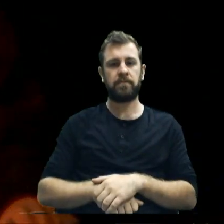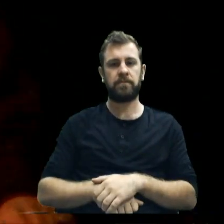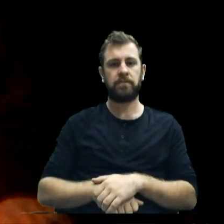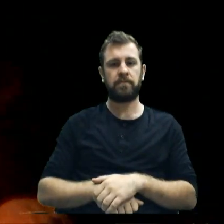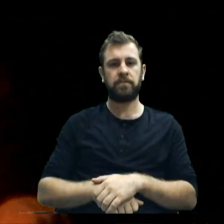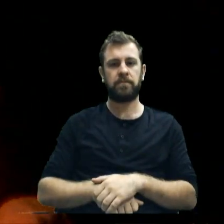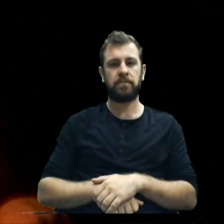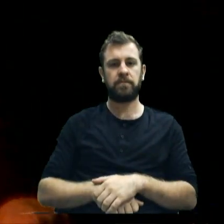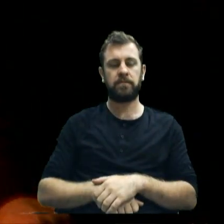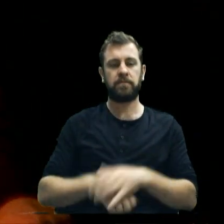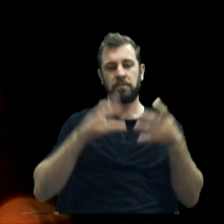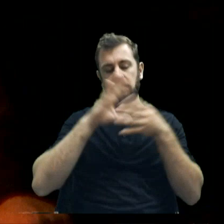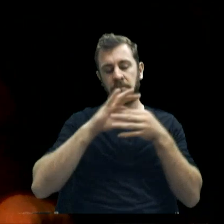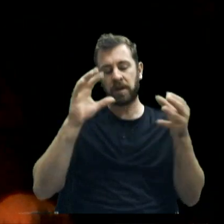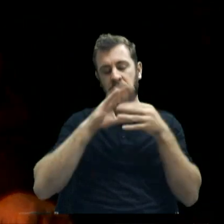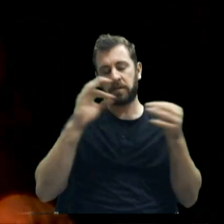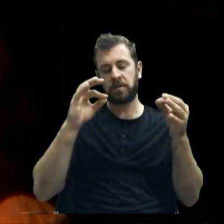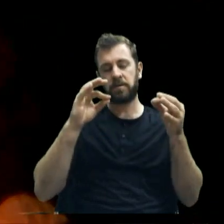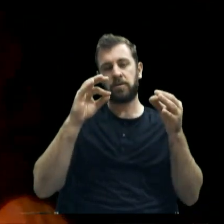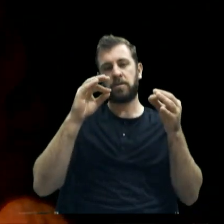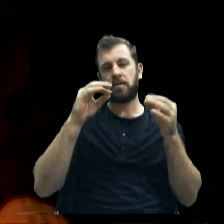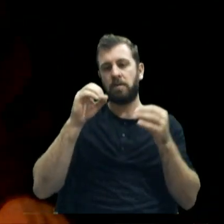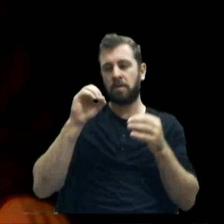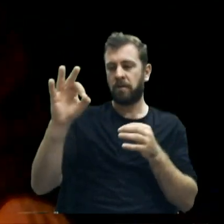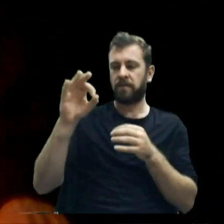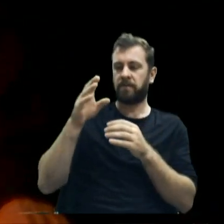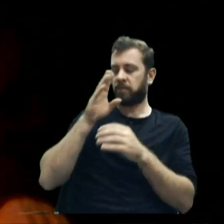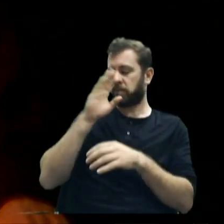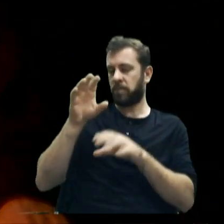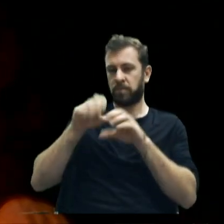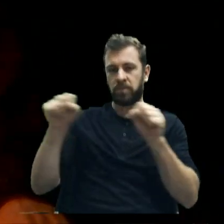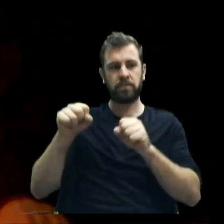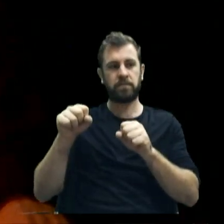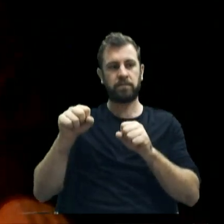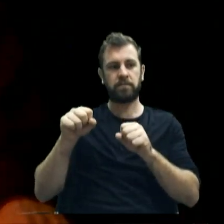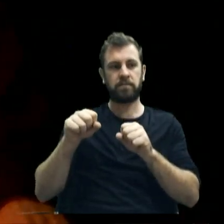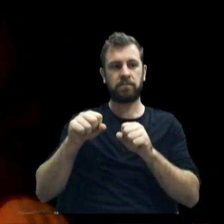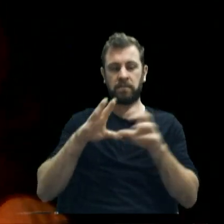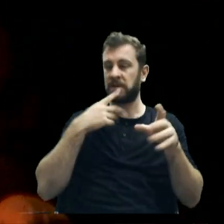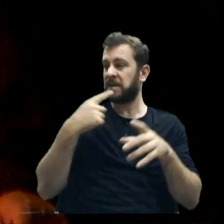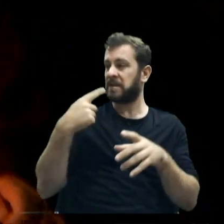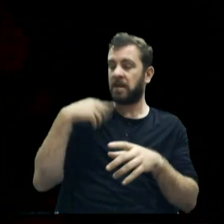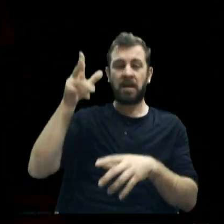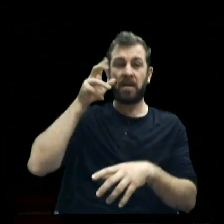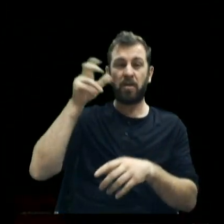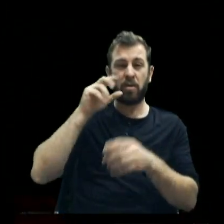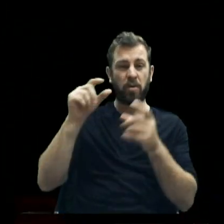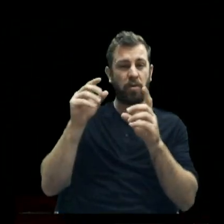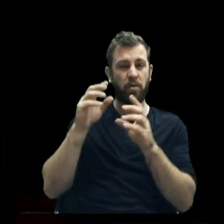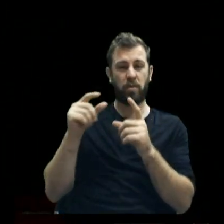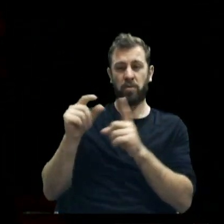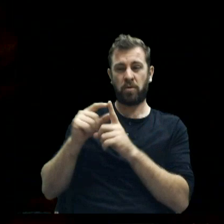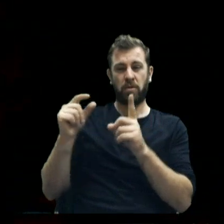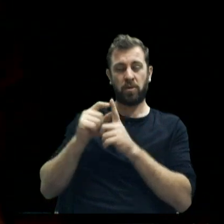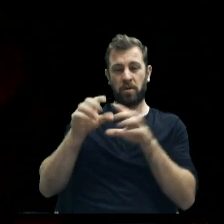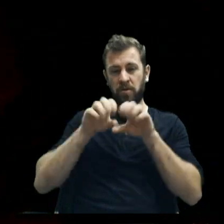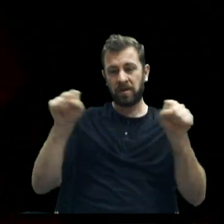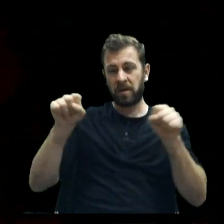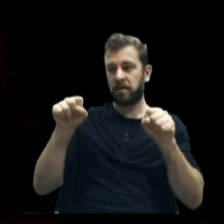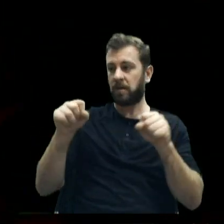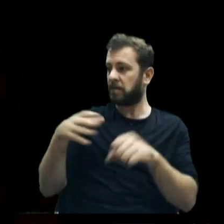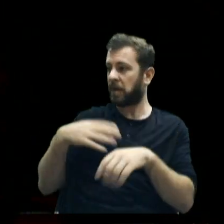I am the messenger of Hussein. Habib hears Hussein, opens the door. He presents to him a letter.